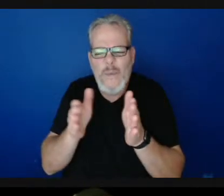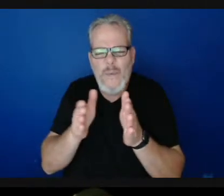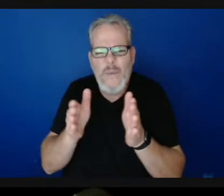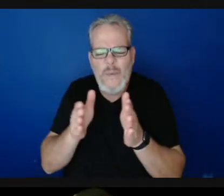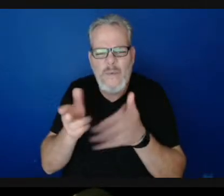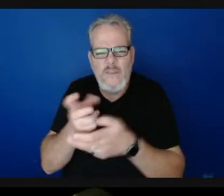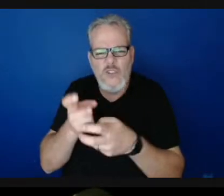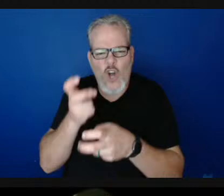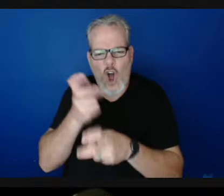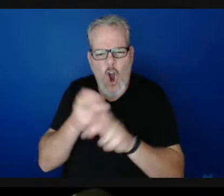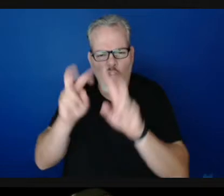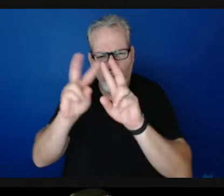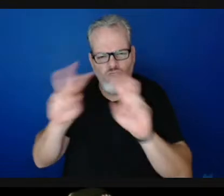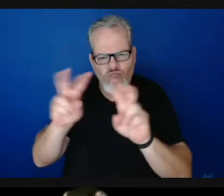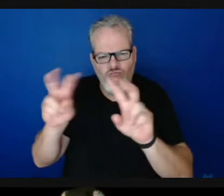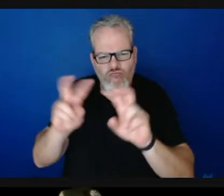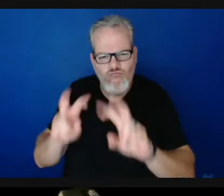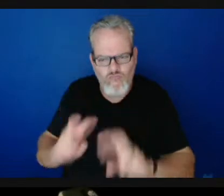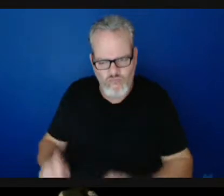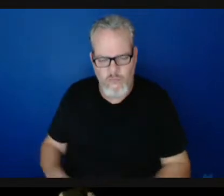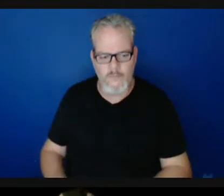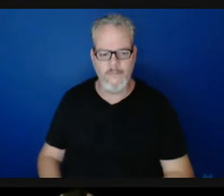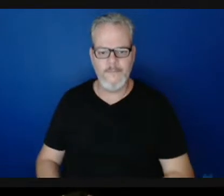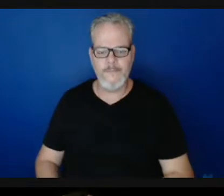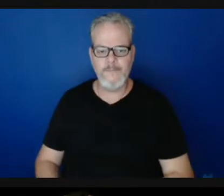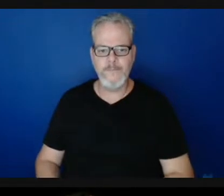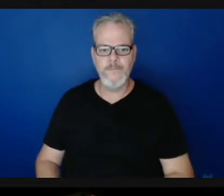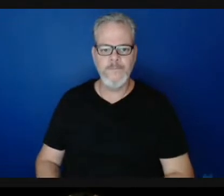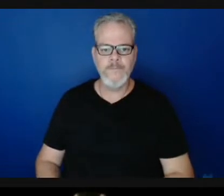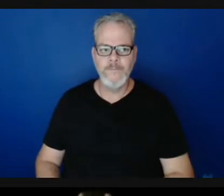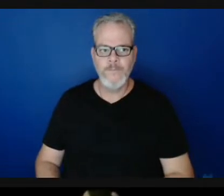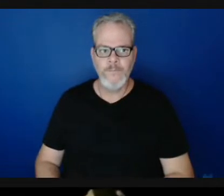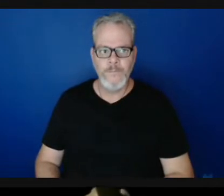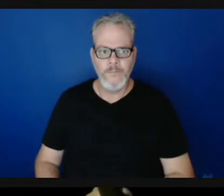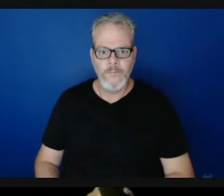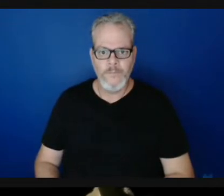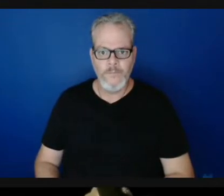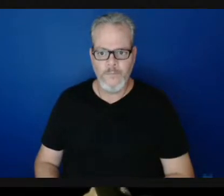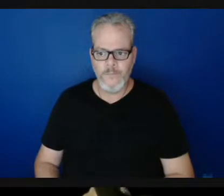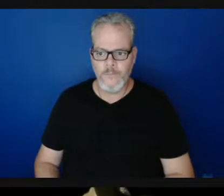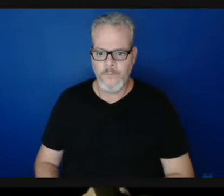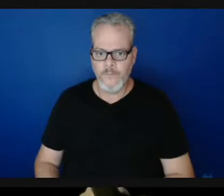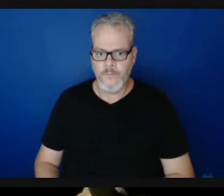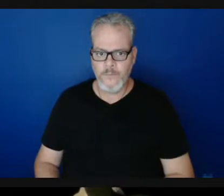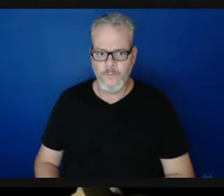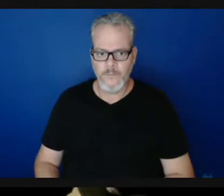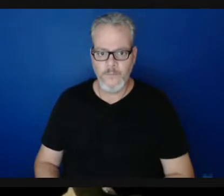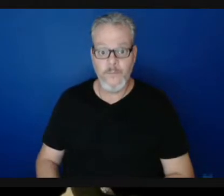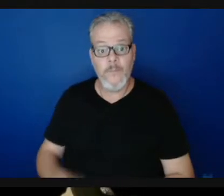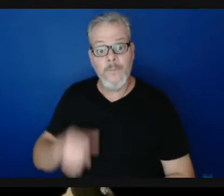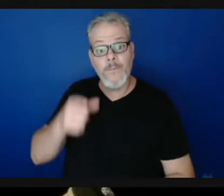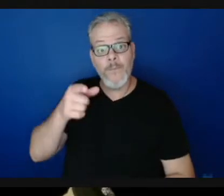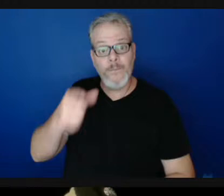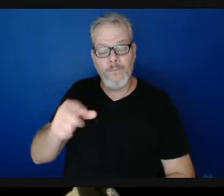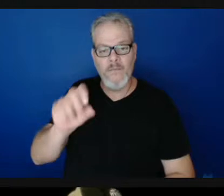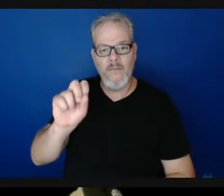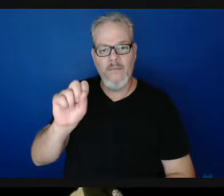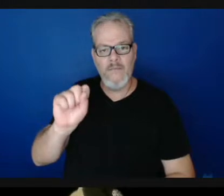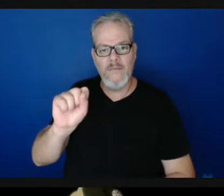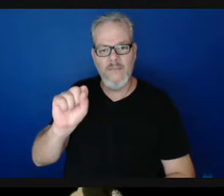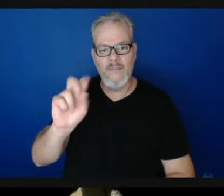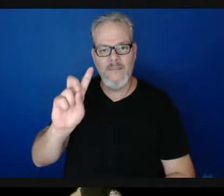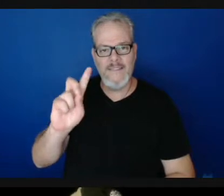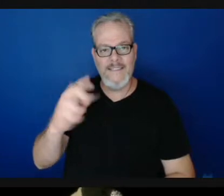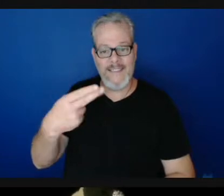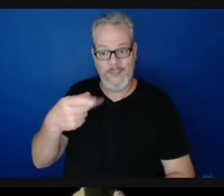in question for me still. Okay, so we look at other tilt meters. This is a summit at Sand Hill, and